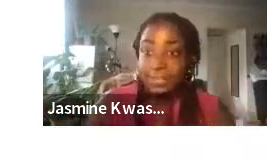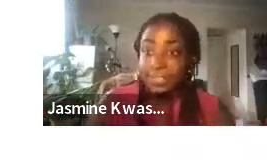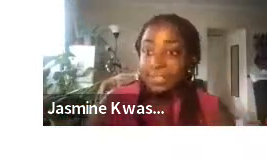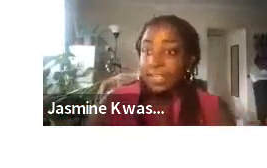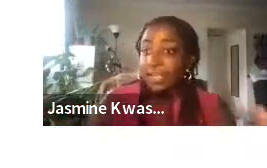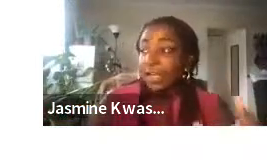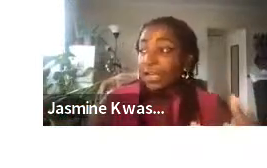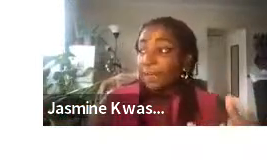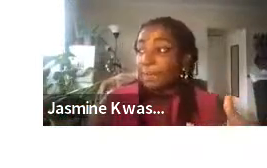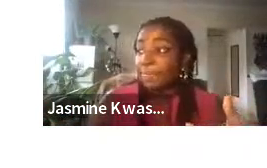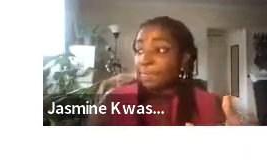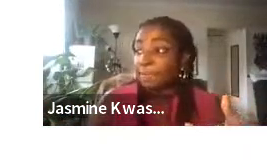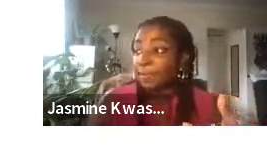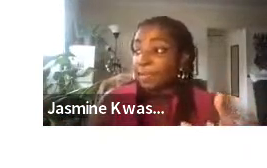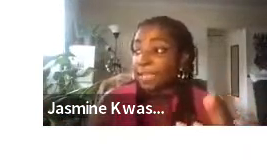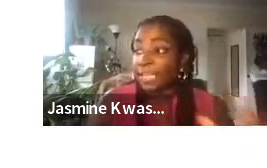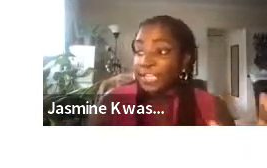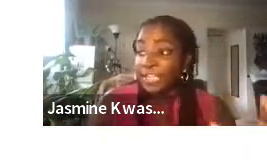bit of evidence.